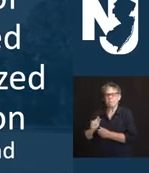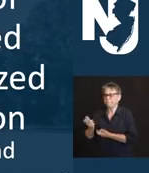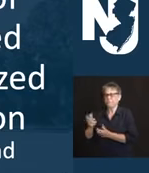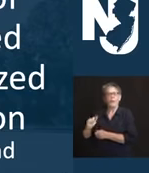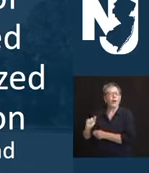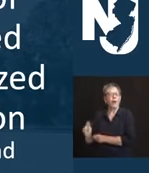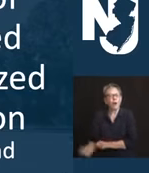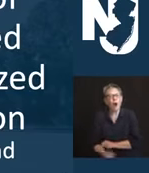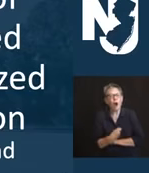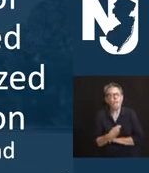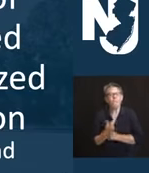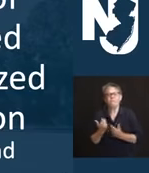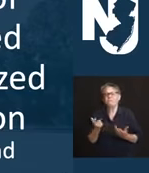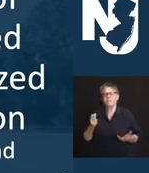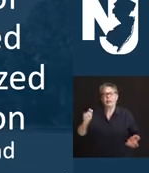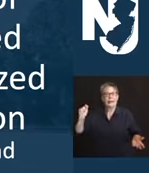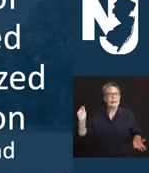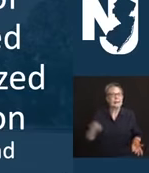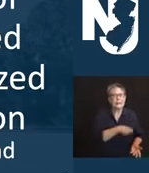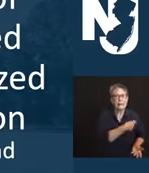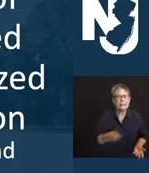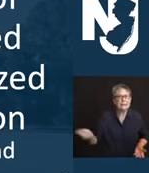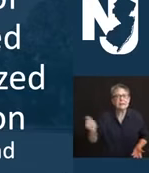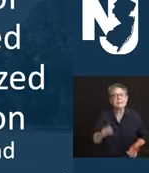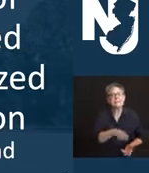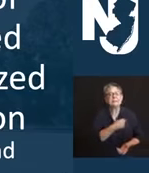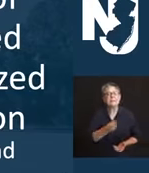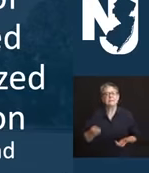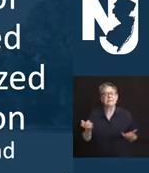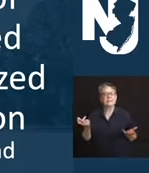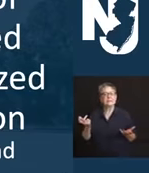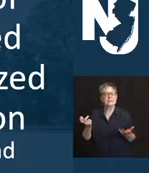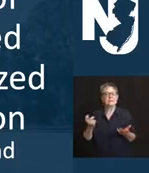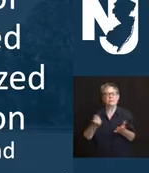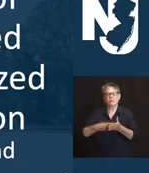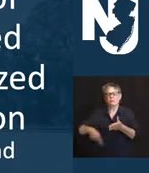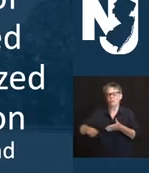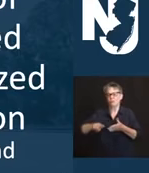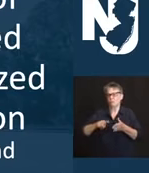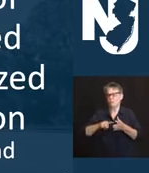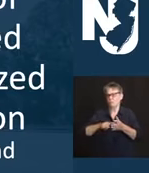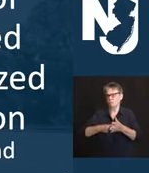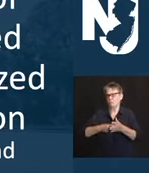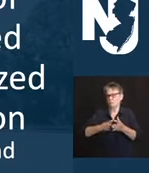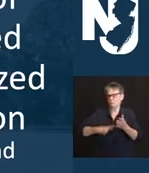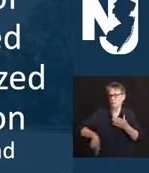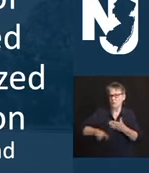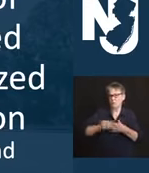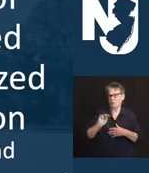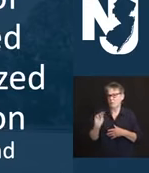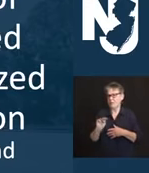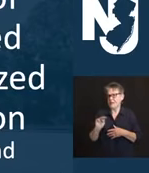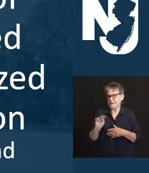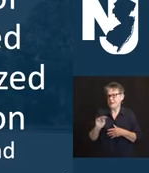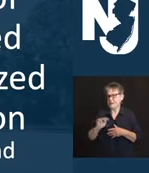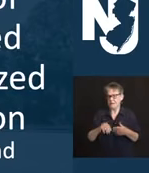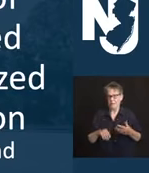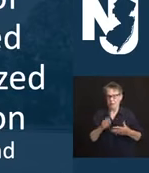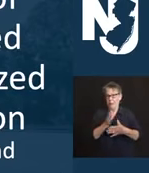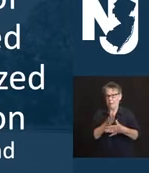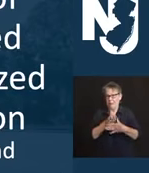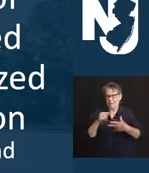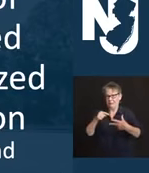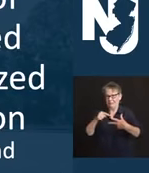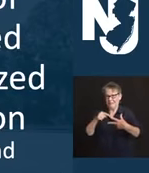Medium-risk sports, baseball, softball, soccer, and outdoor basketball will be limited to